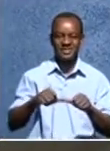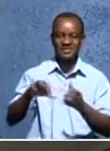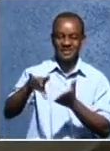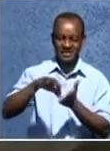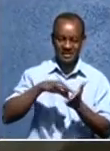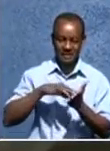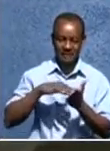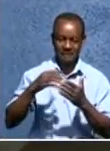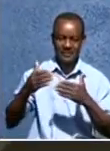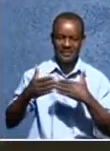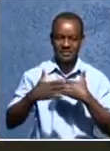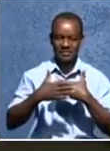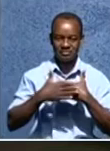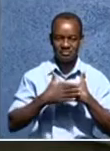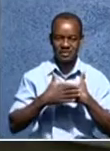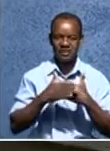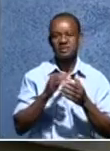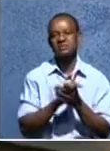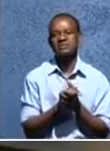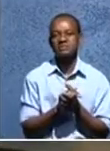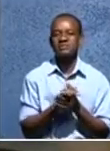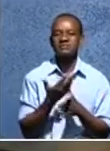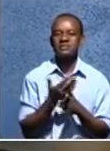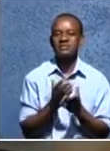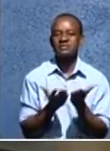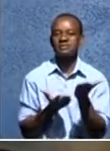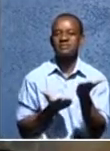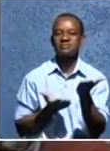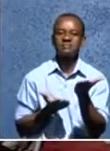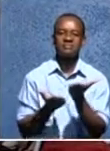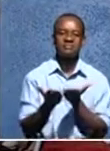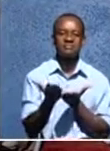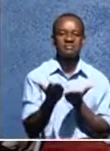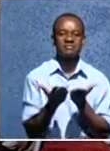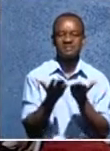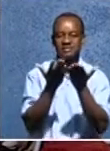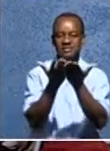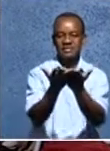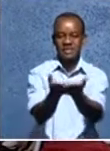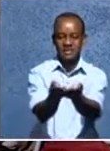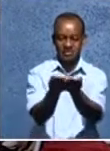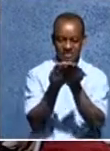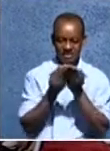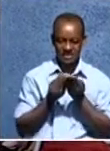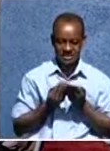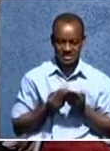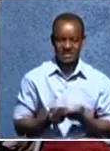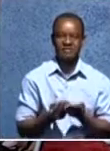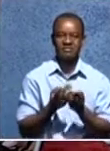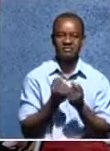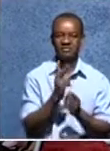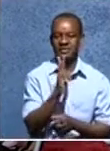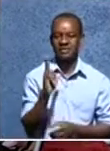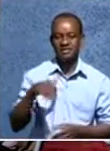this and make sure that they become our ambassadors, and maybe even more important, so that we as Namibians become much more and much stronger ambassadors for our